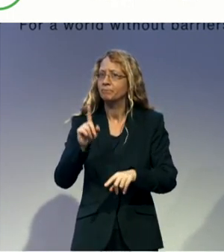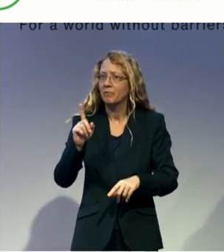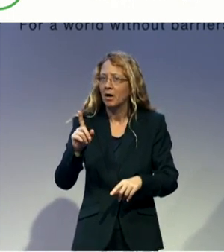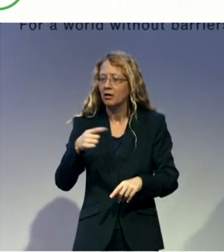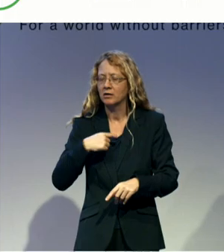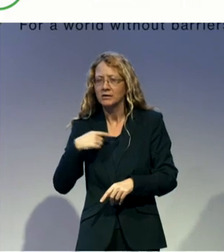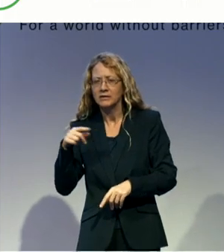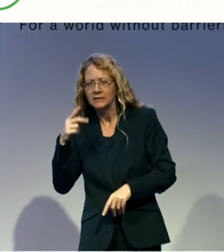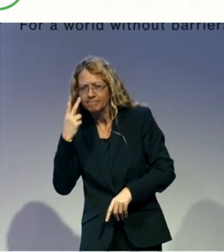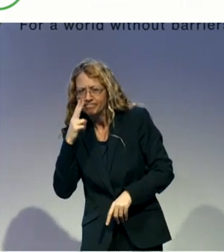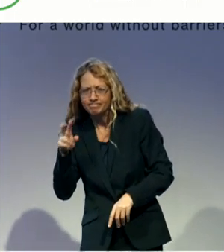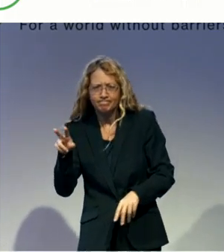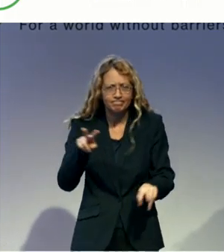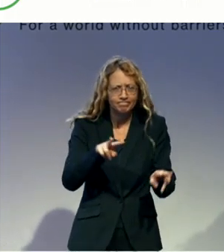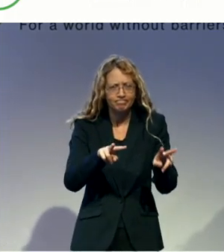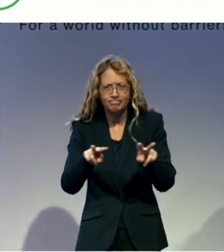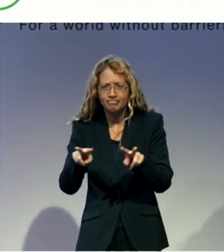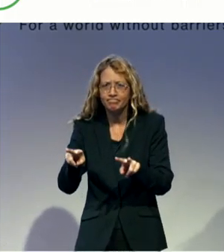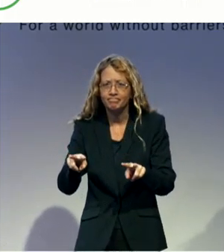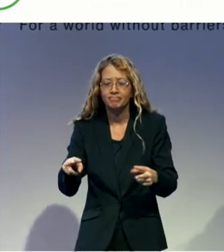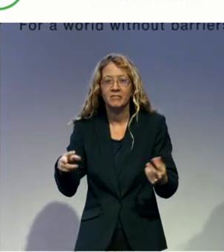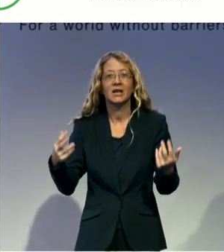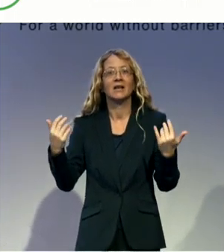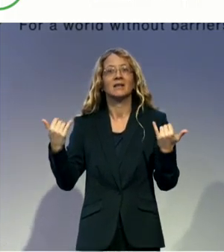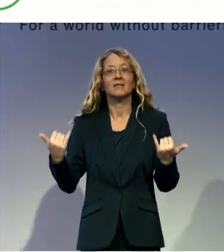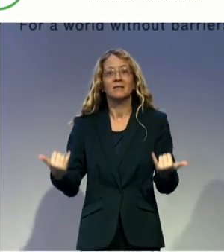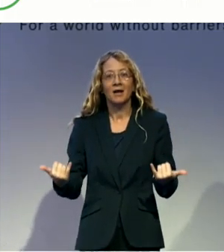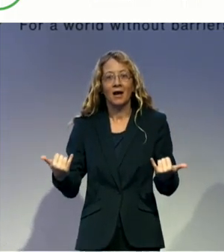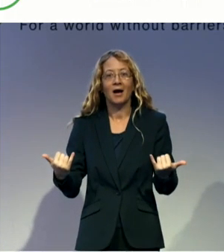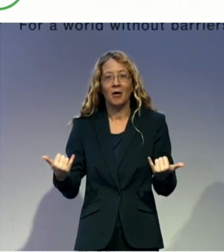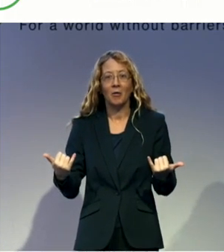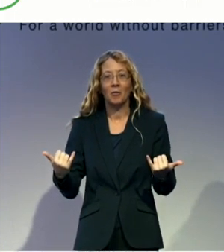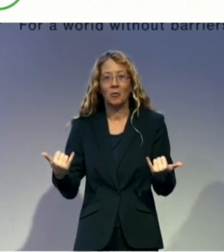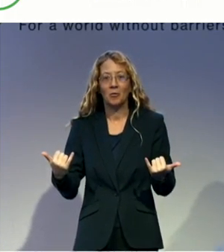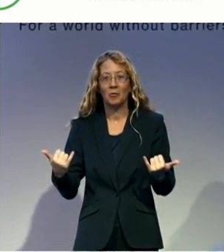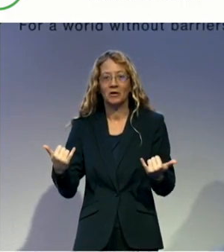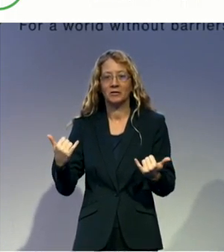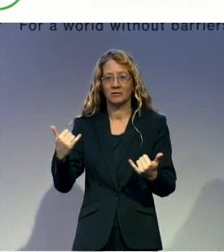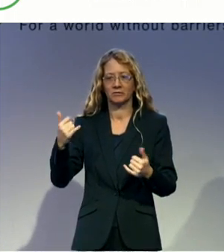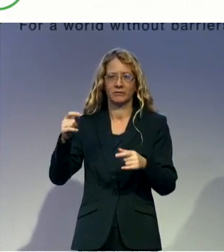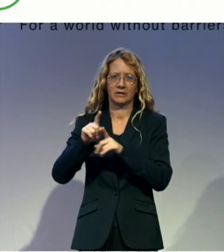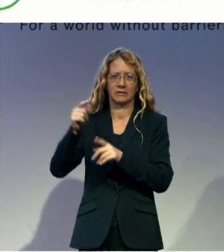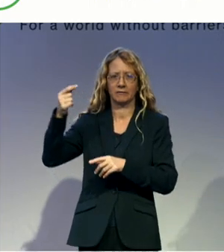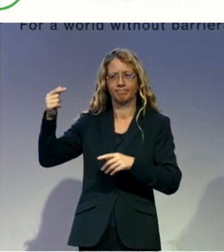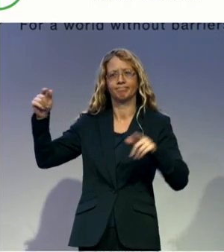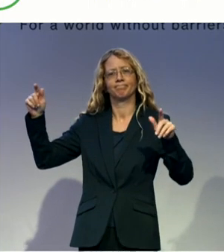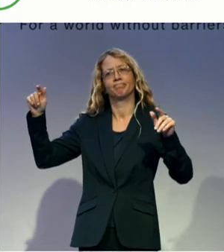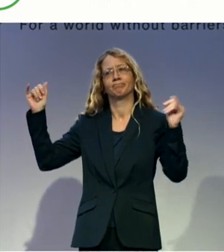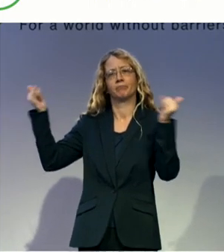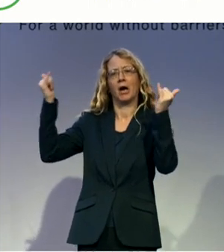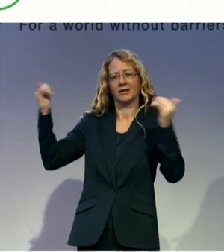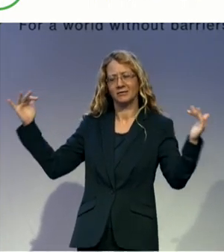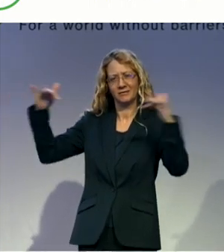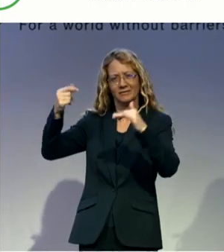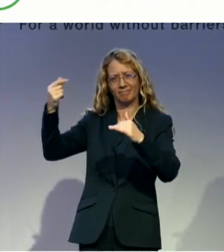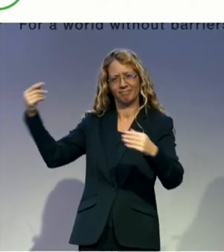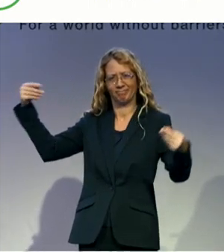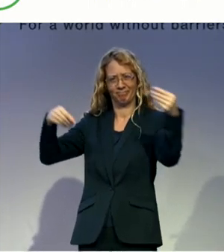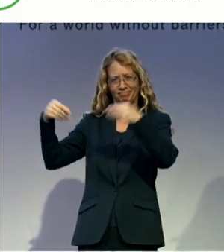member-led campaigning charity, we are led by our members, many of whom come together as ACE. ACE is